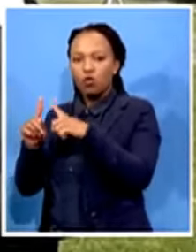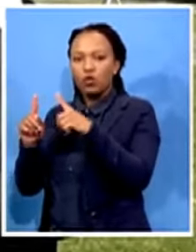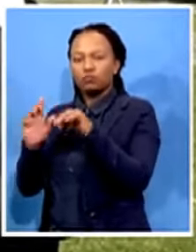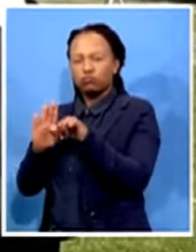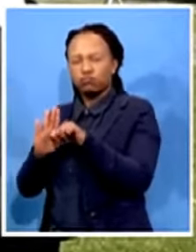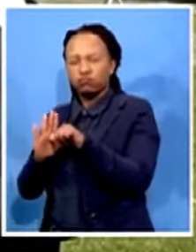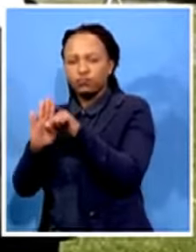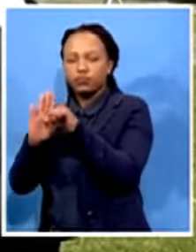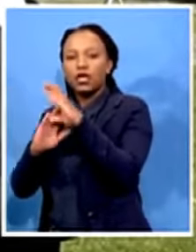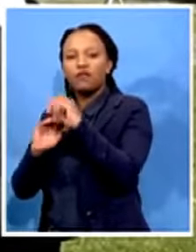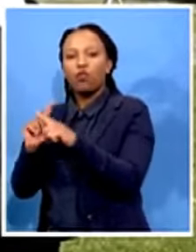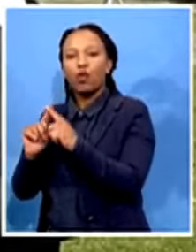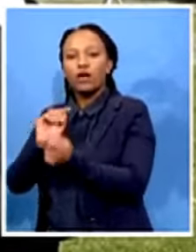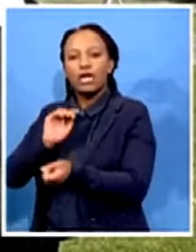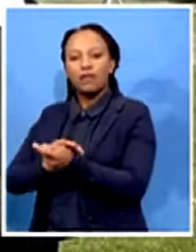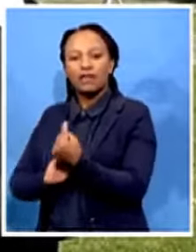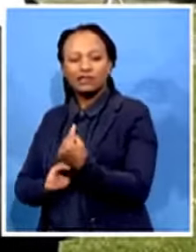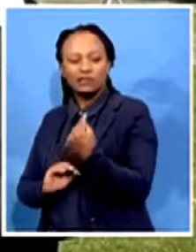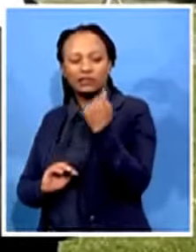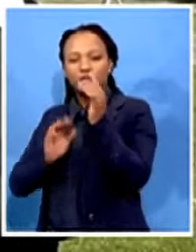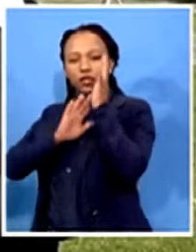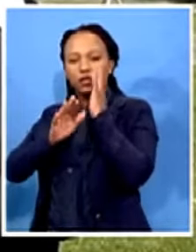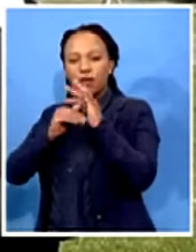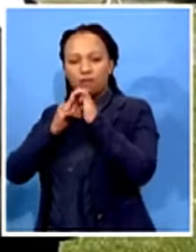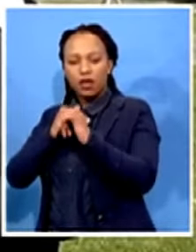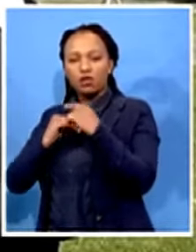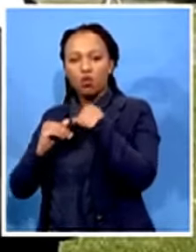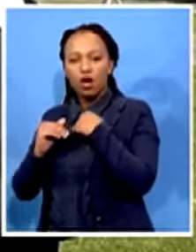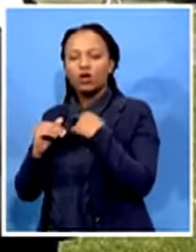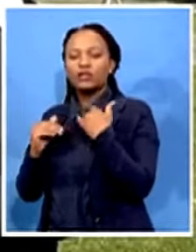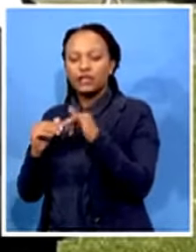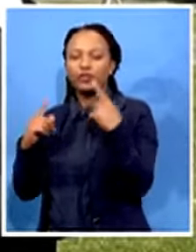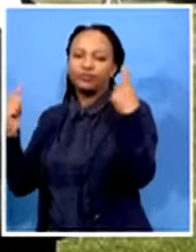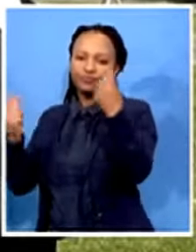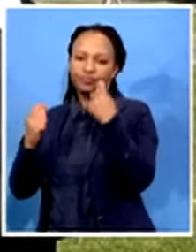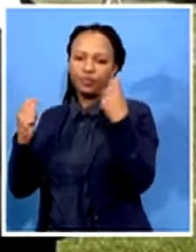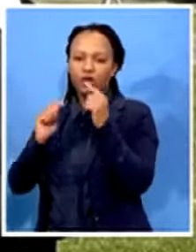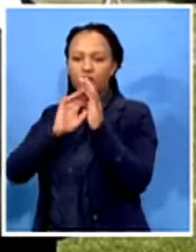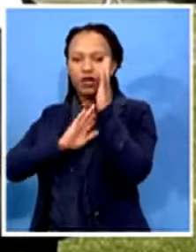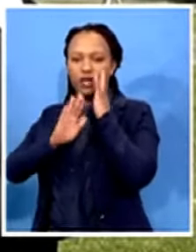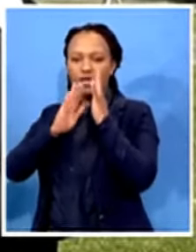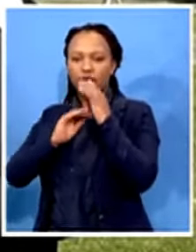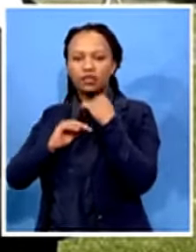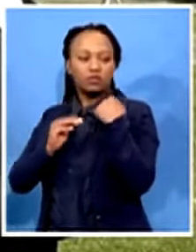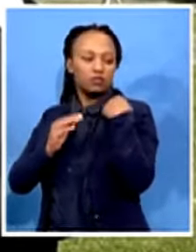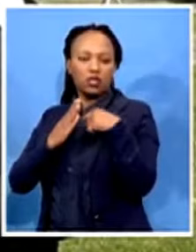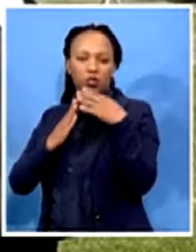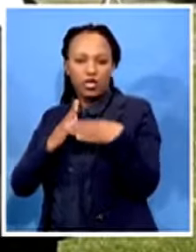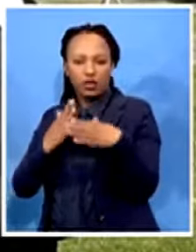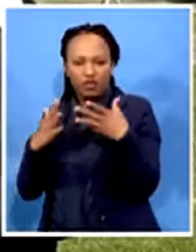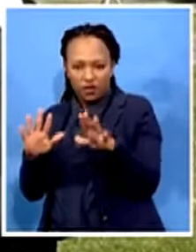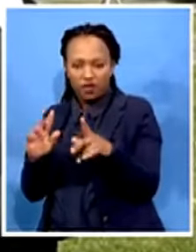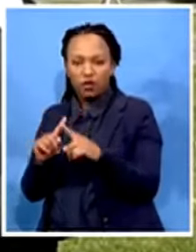Heritage Month, as South Africa, for example, still celebrate the Heritage Day long weekend? And what does that mean for those that have